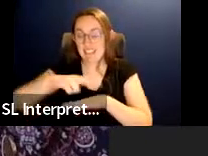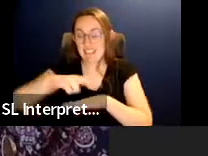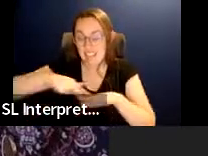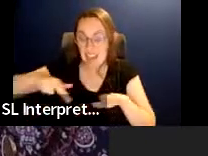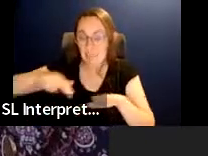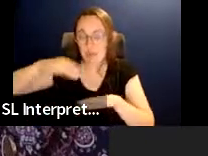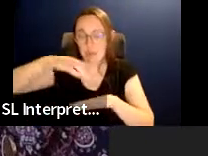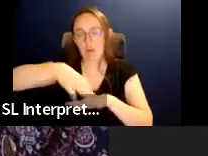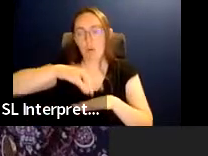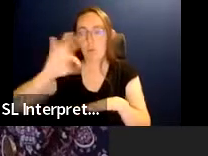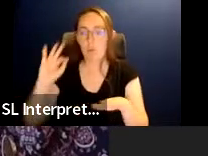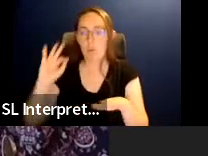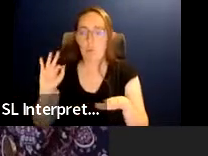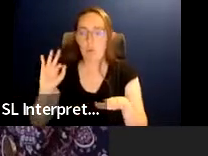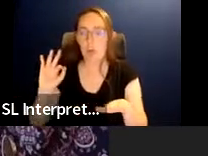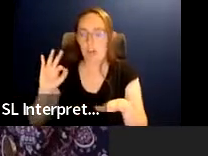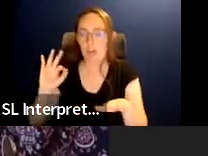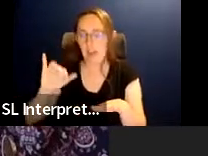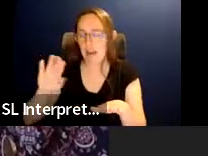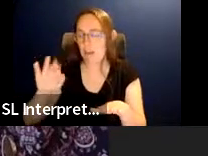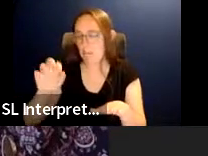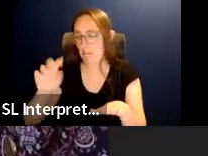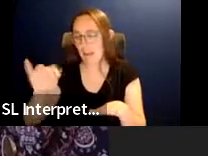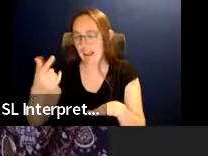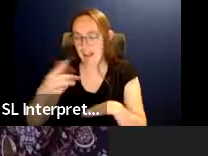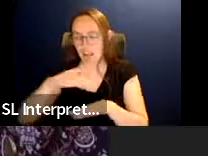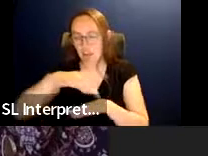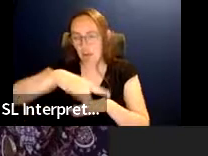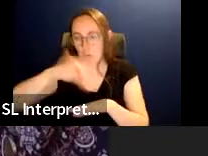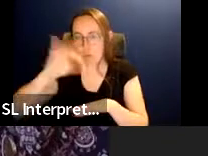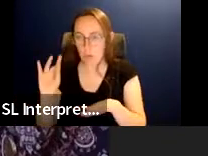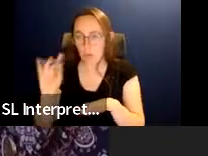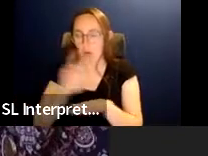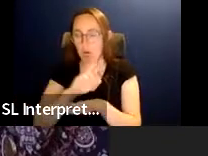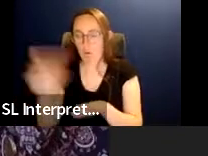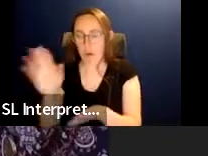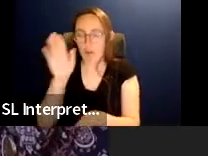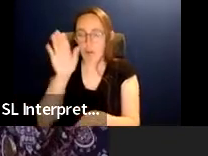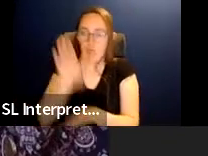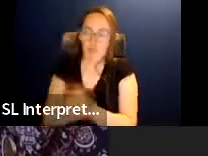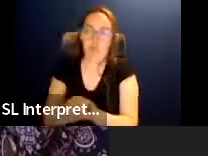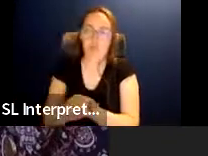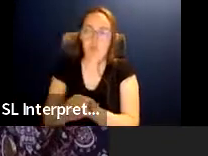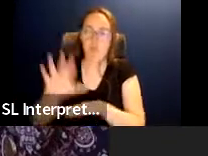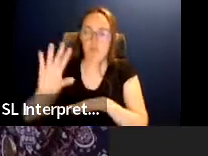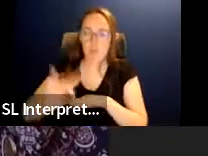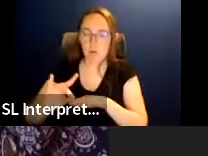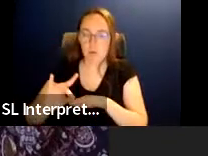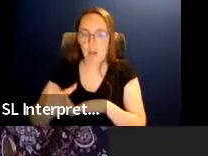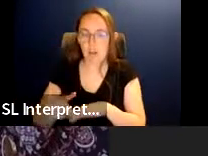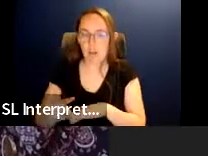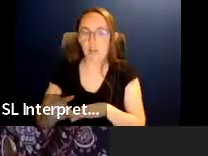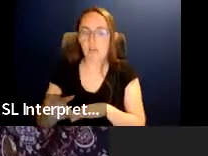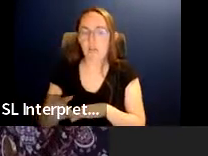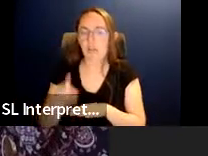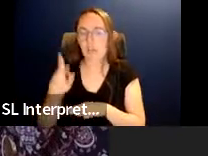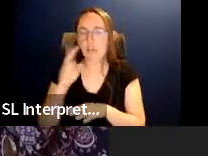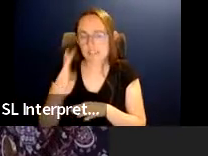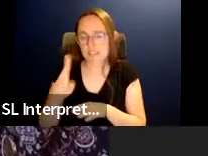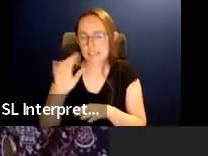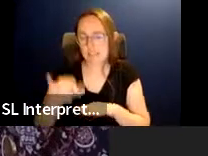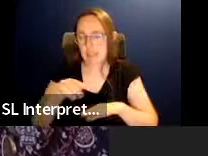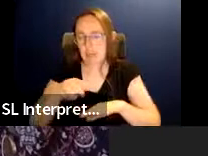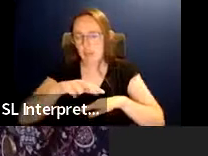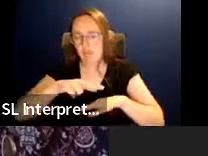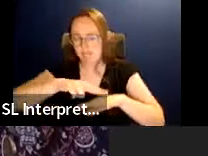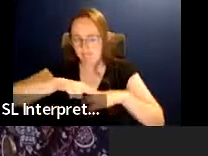double-sided tape that's on your mounting base. That's the base that's got the rubber on one side and then the double-sided white permanent foam mounting